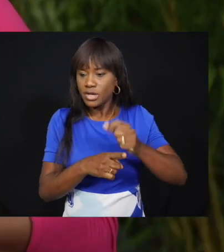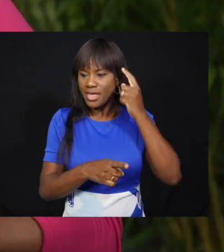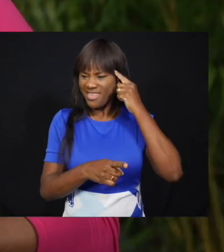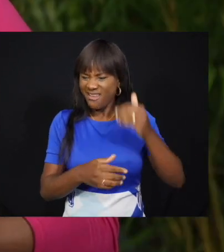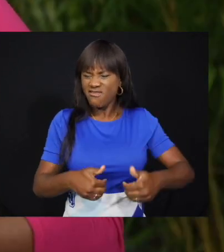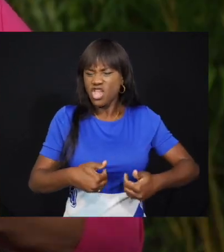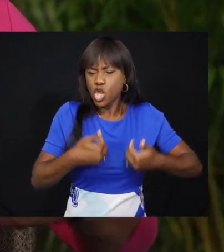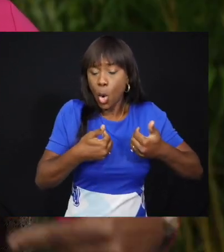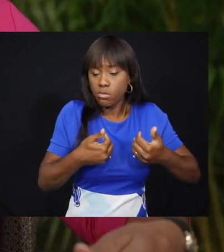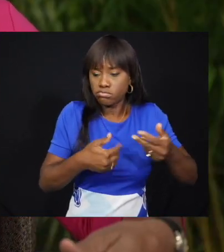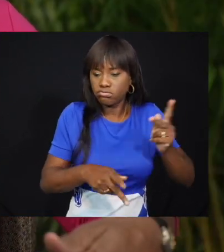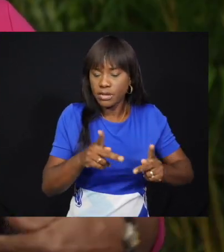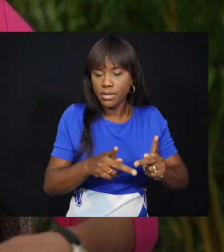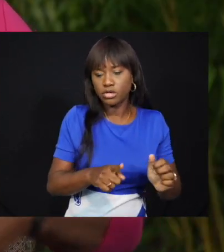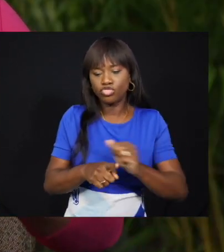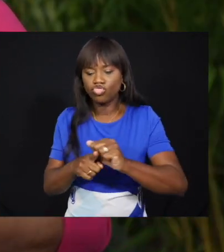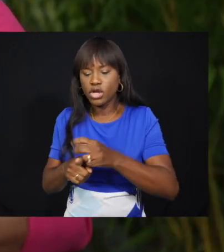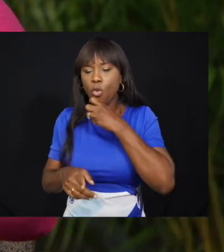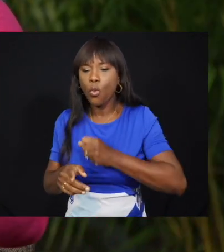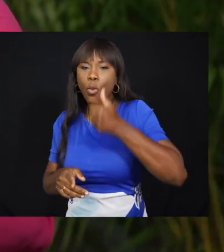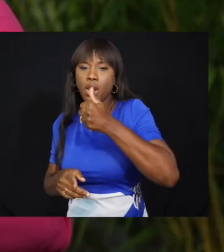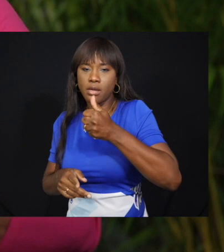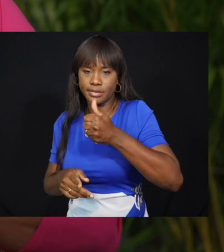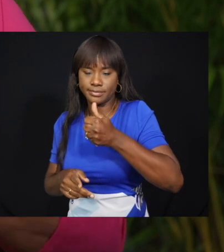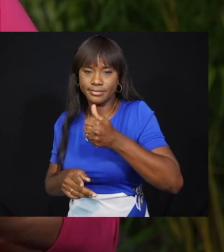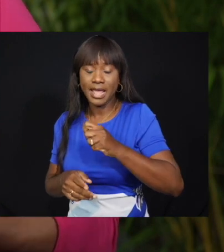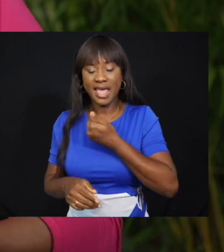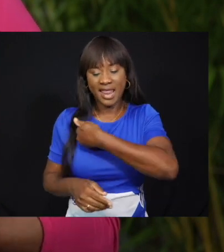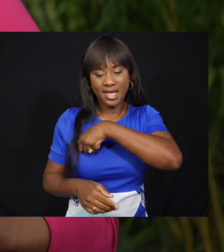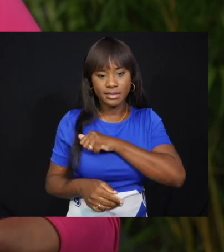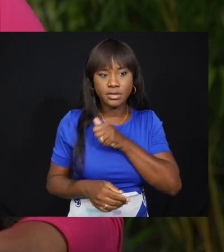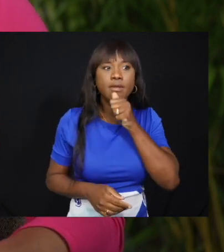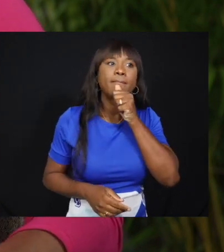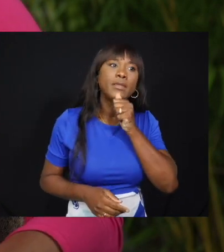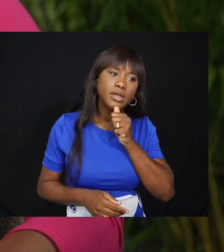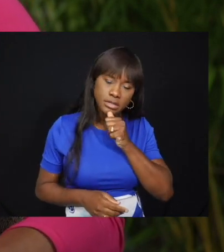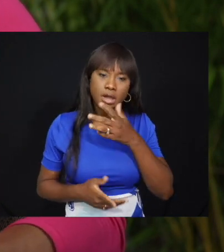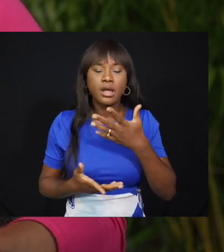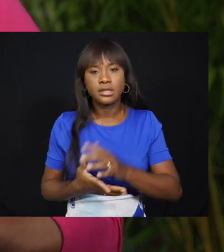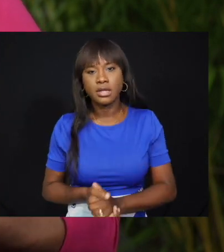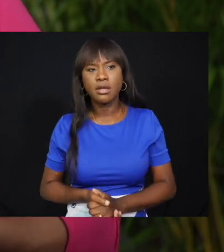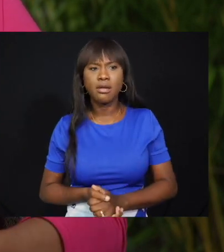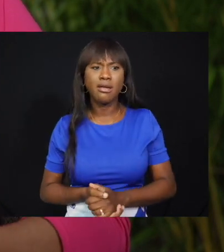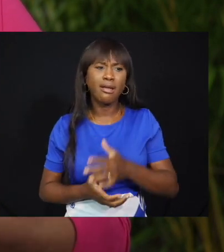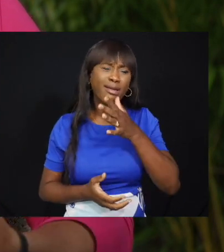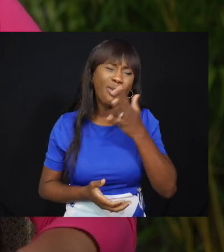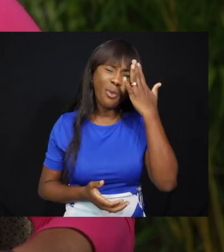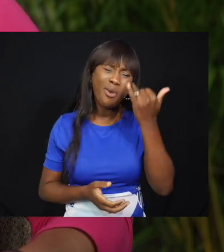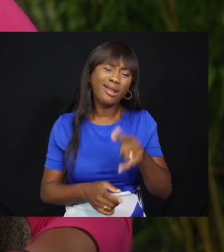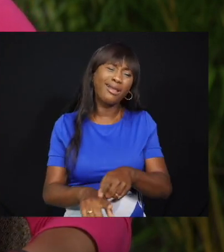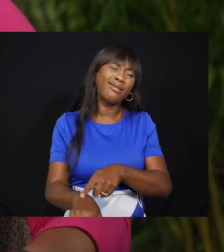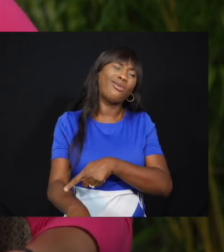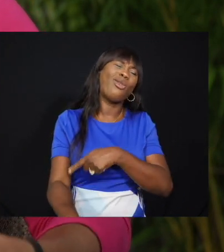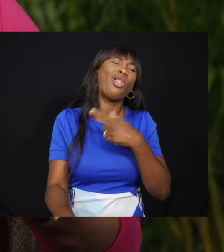you immediately think of the young ones having to train the old ones and their attitude towards patience and granny, why you're